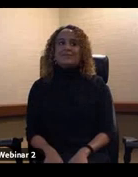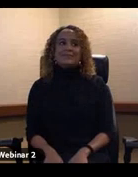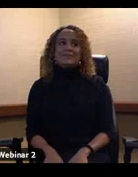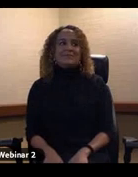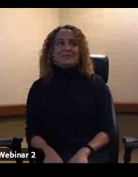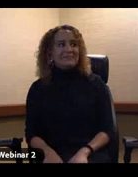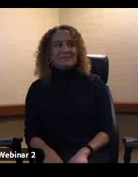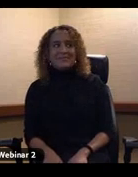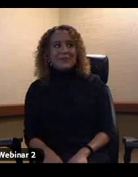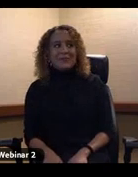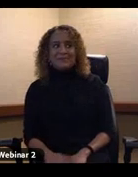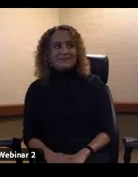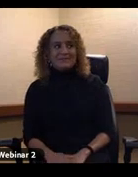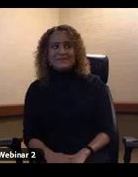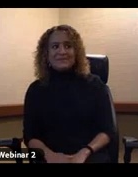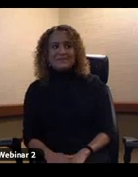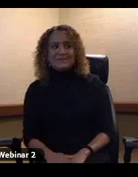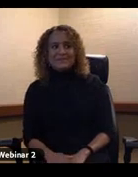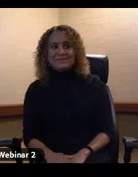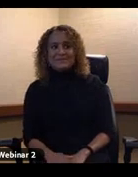practices that may re-victimize survivors.